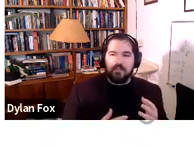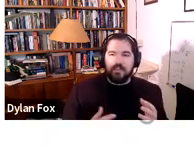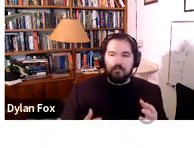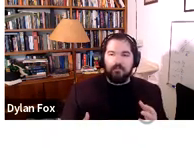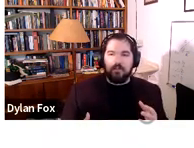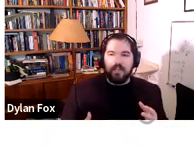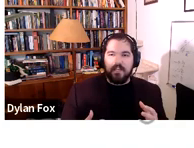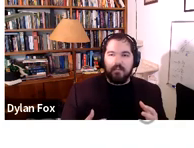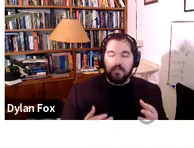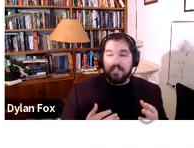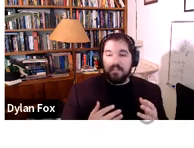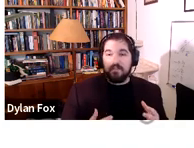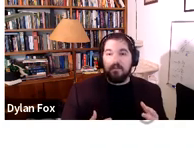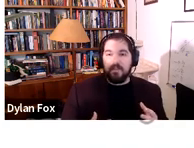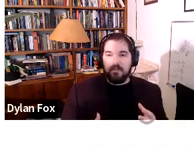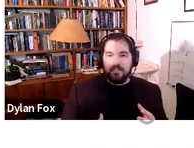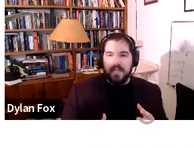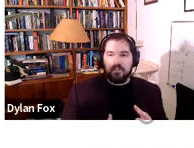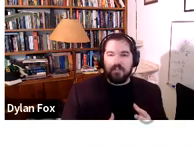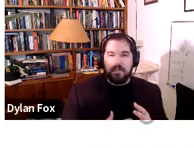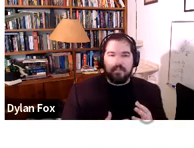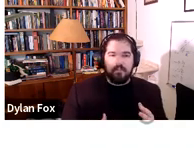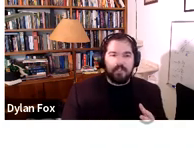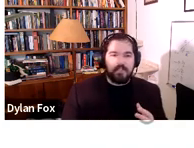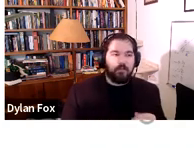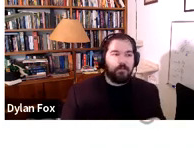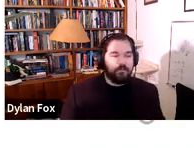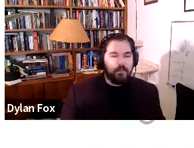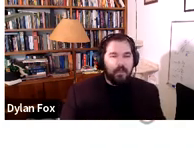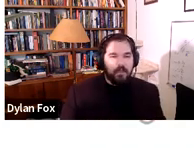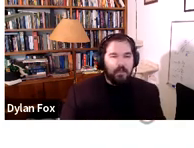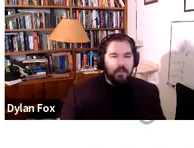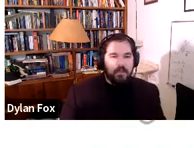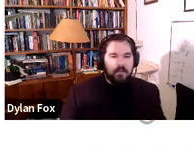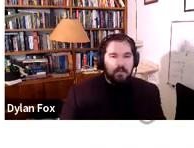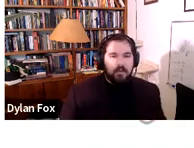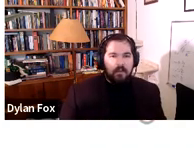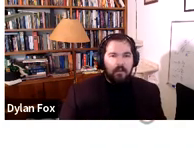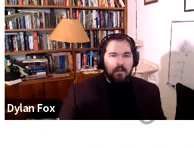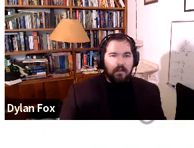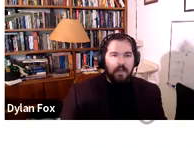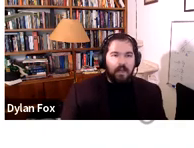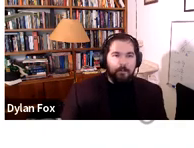those to all the other people that will need to use them in order to actually make this stuff accessible.